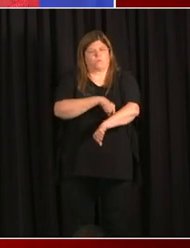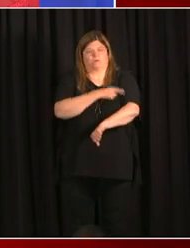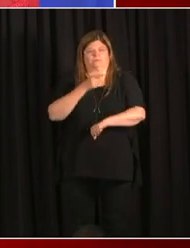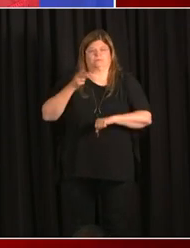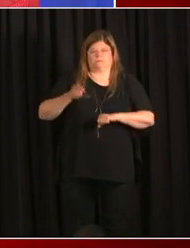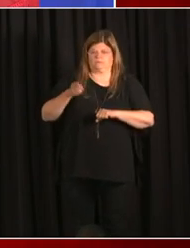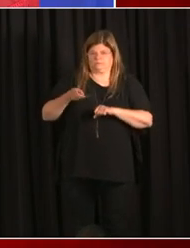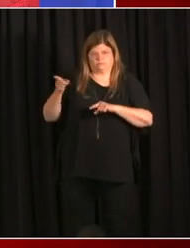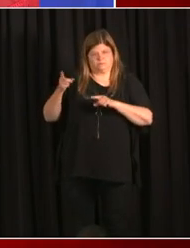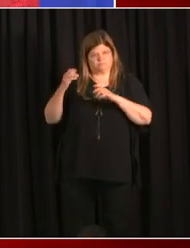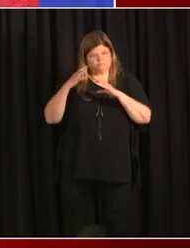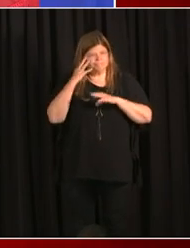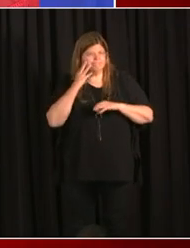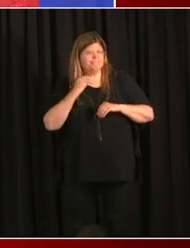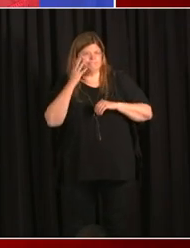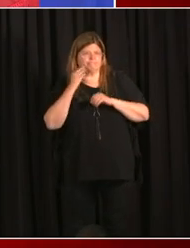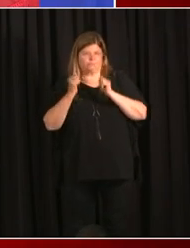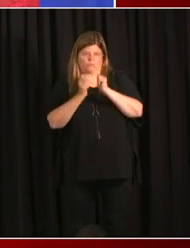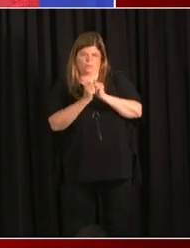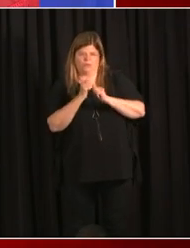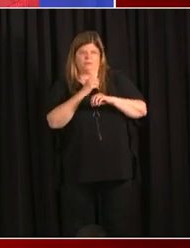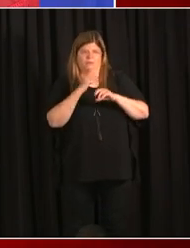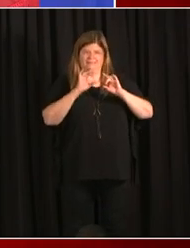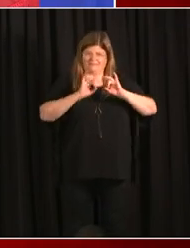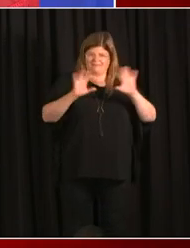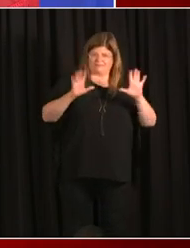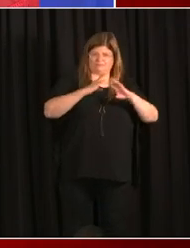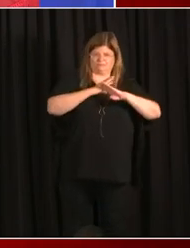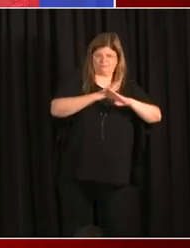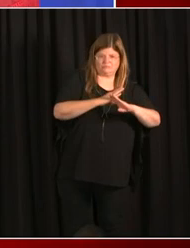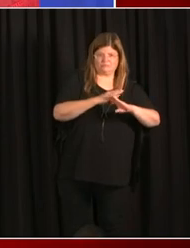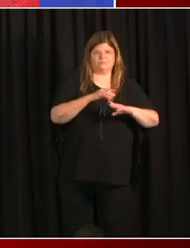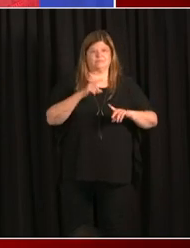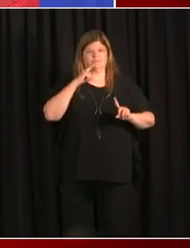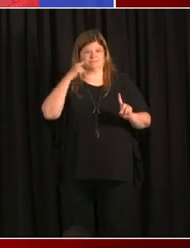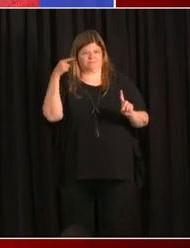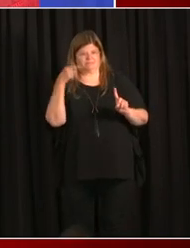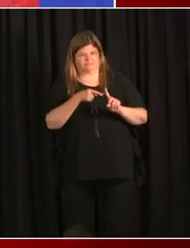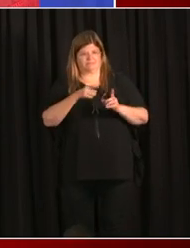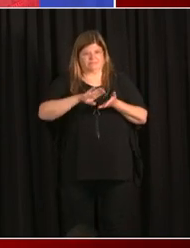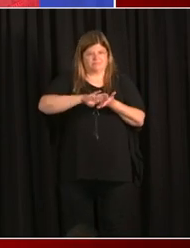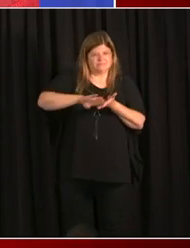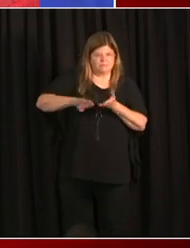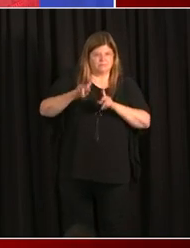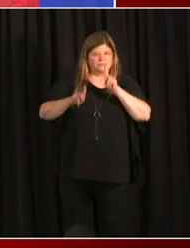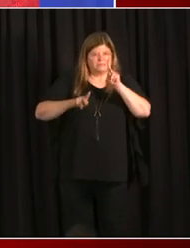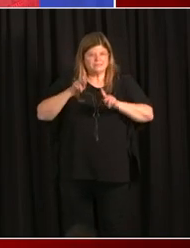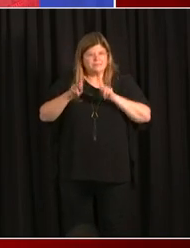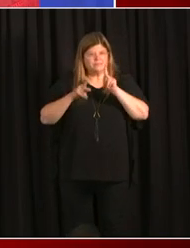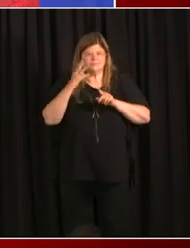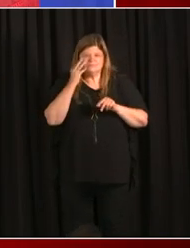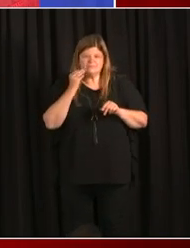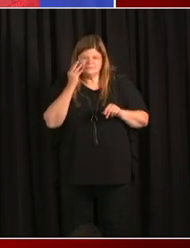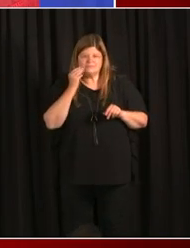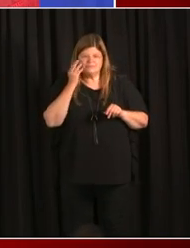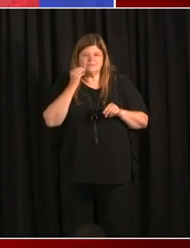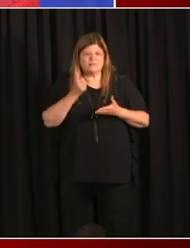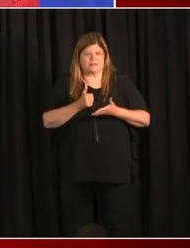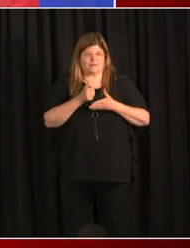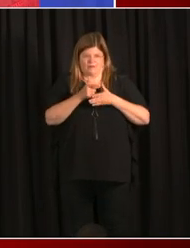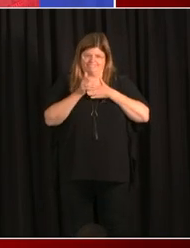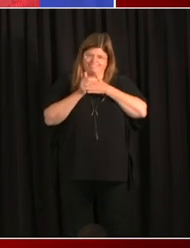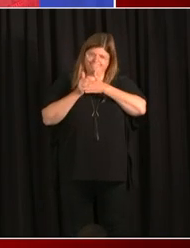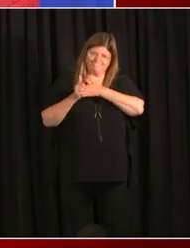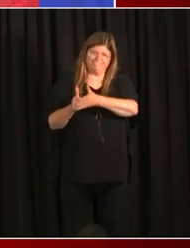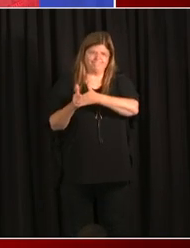violence prevention, especially among vulnerable populations. That experience will help guide him in